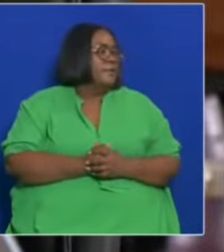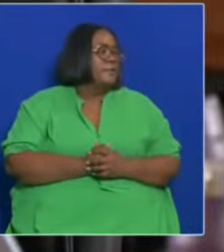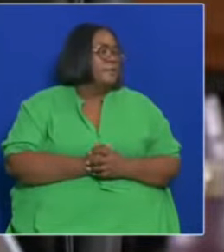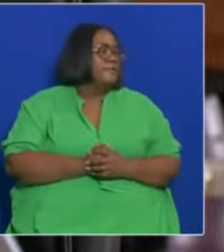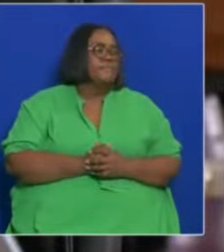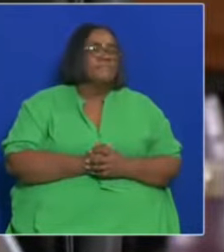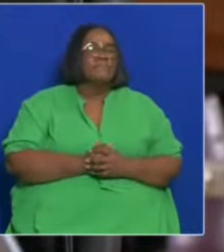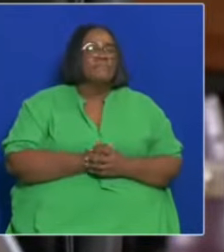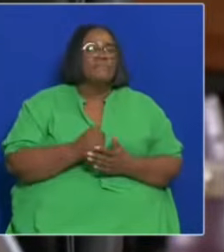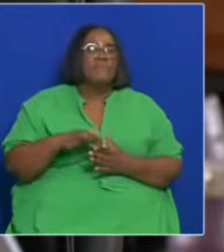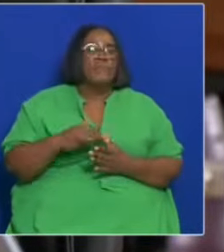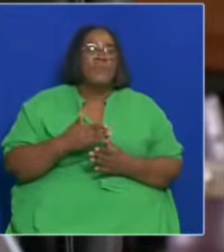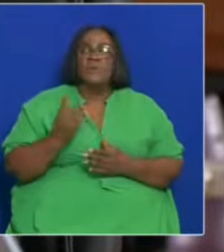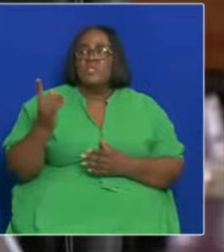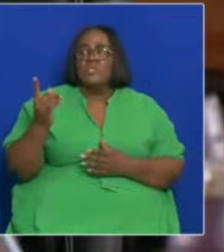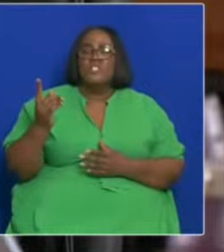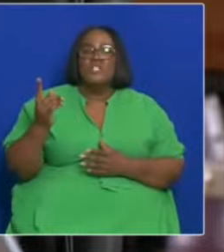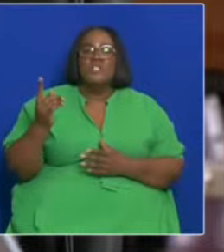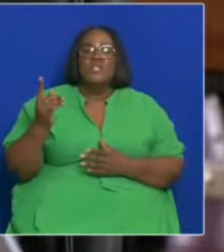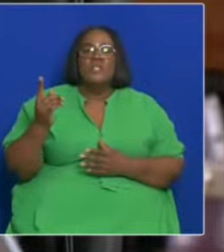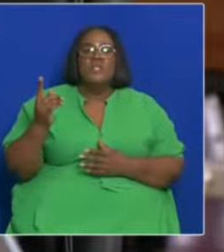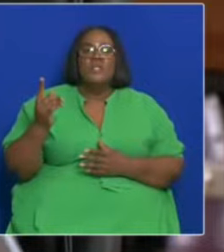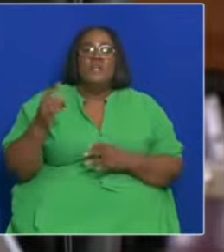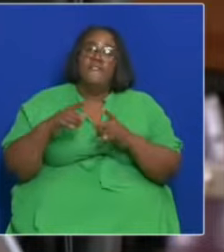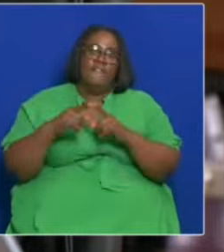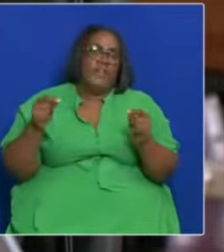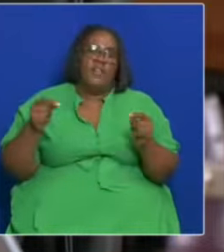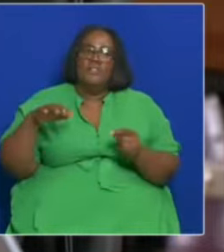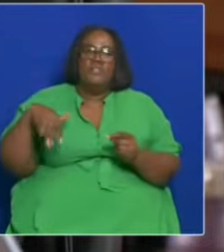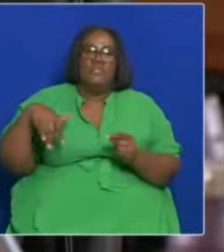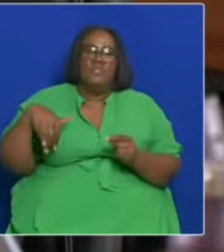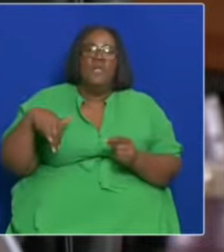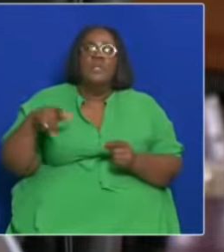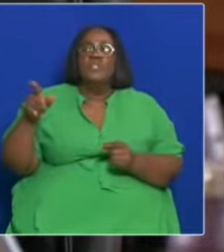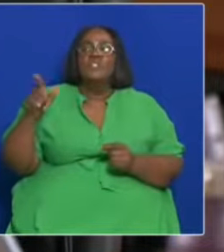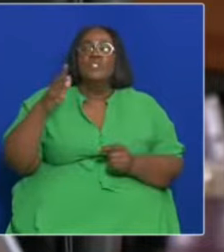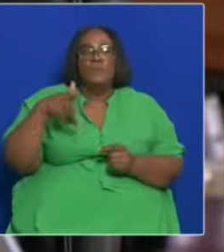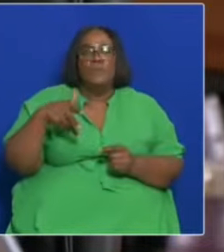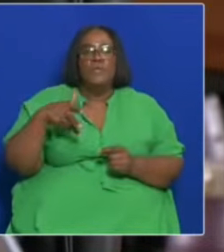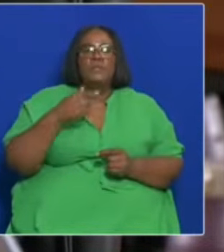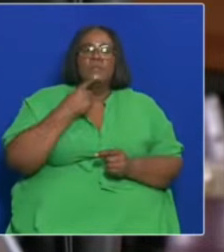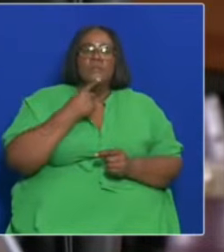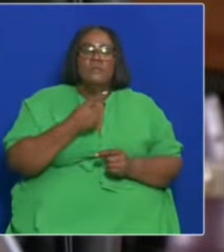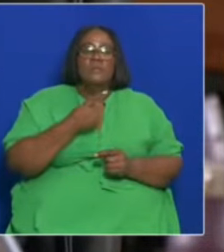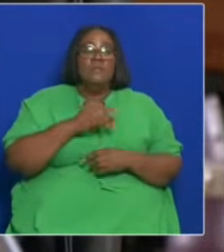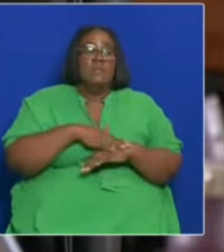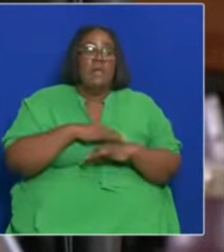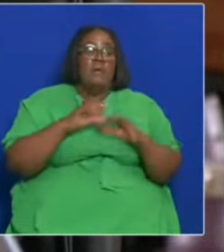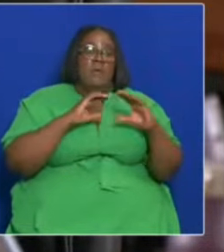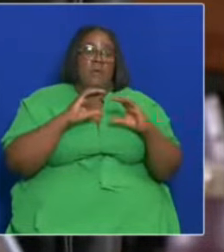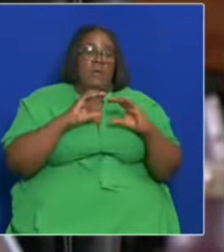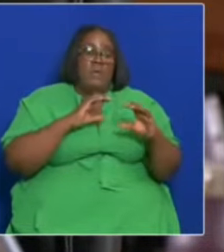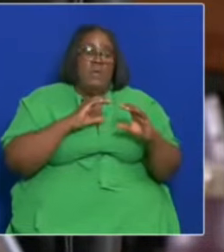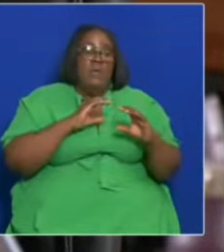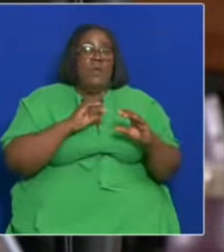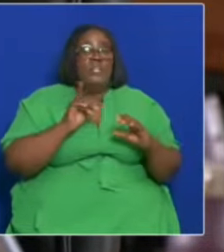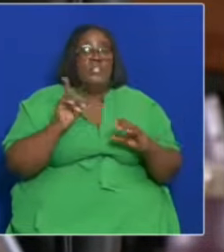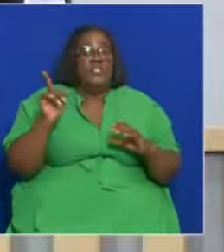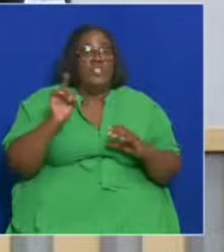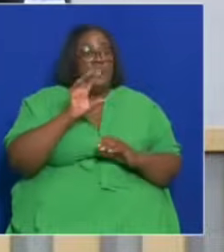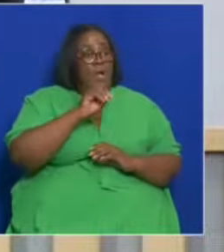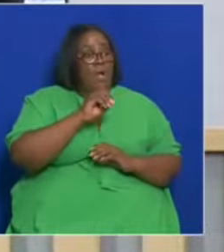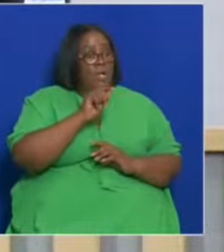testimony, I'll say she will testify that during that conversation, when she asked you what she had done